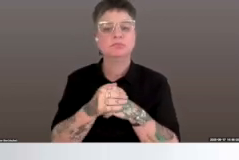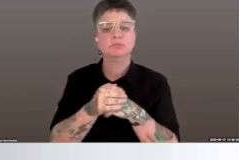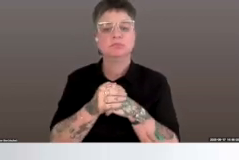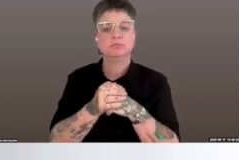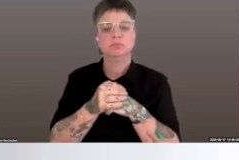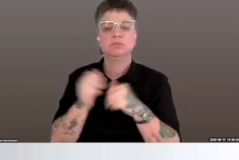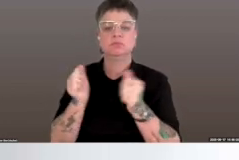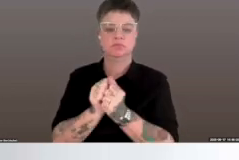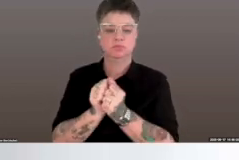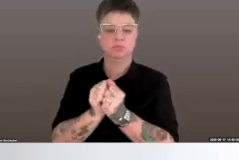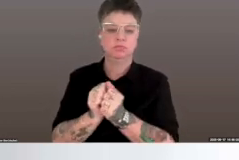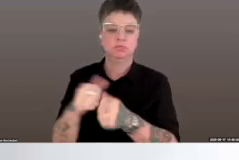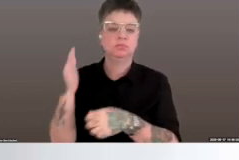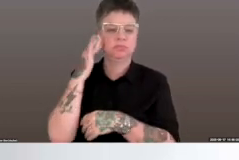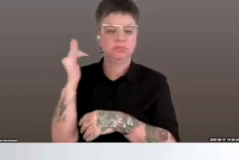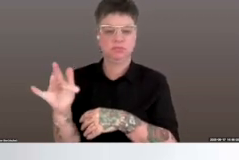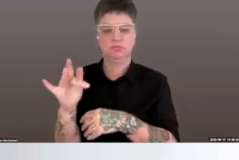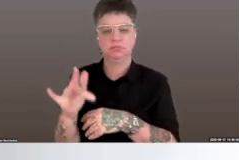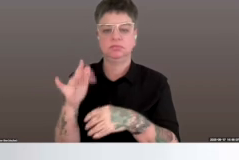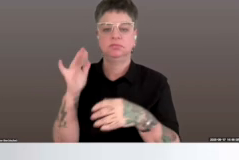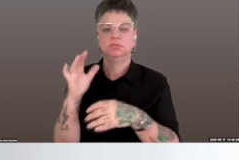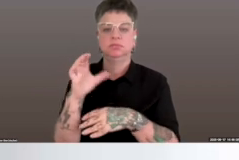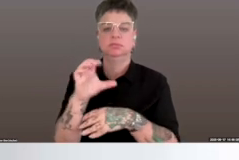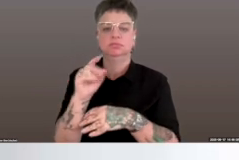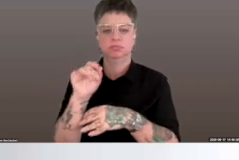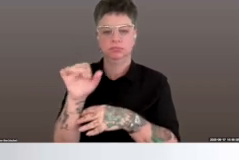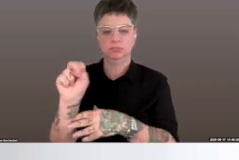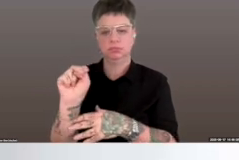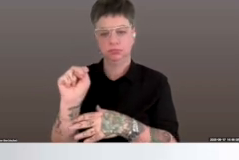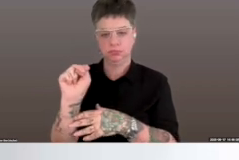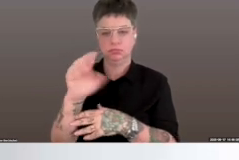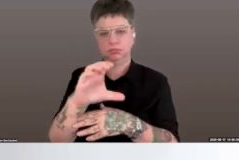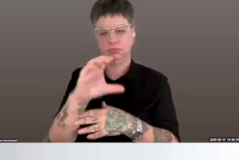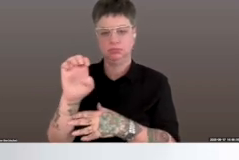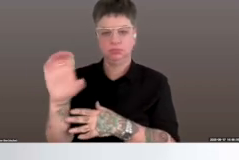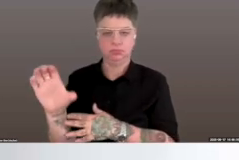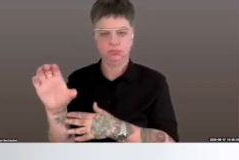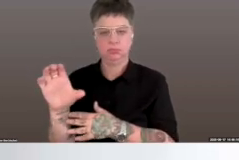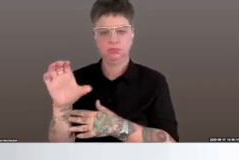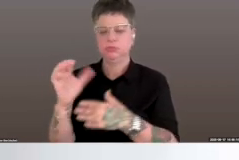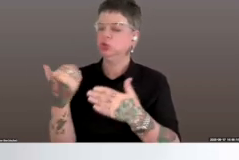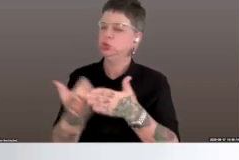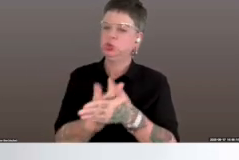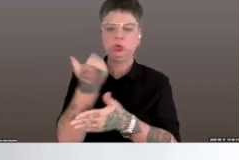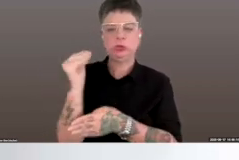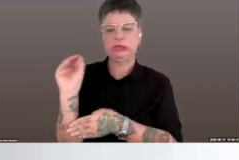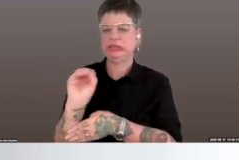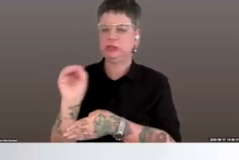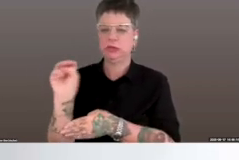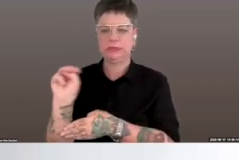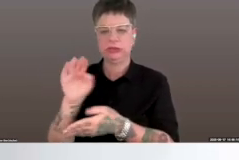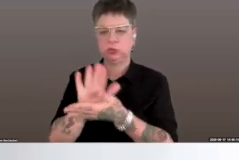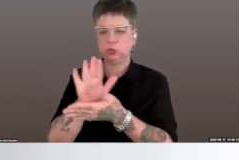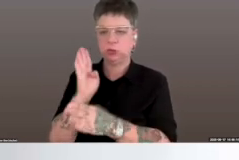Commission, or CEC. It is designed to replace the oldest public school buses in the state with new zero-emission school buses and